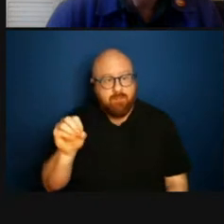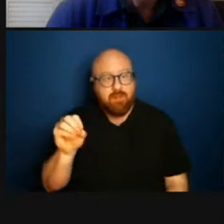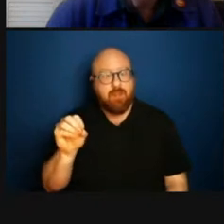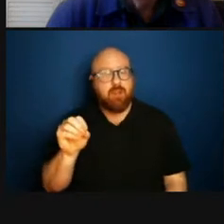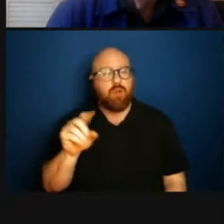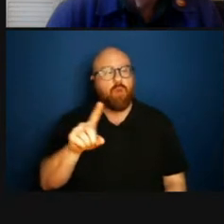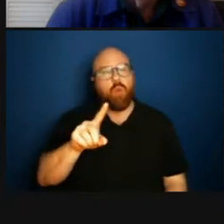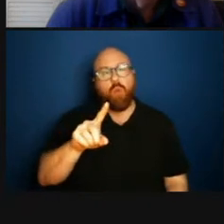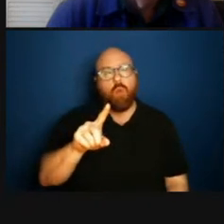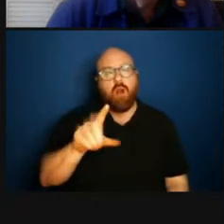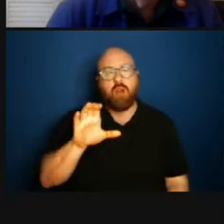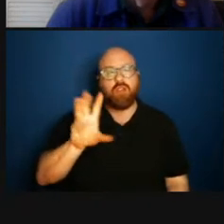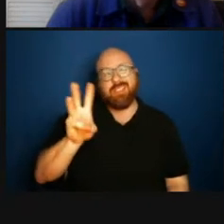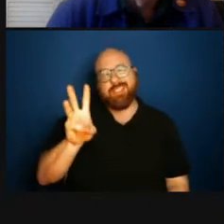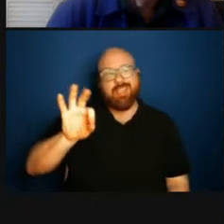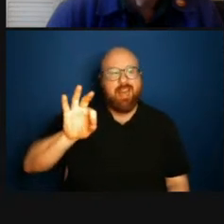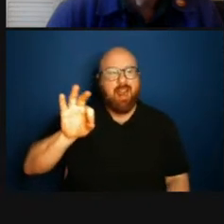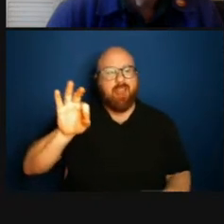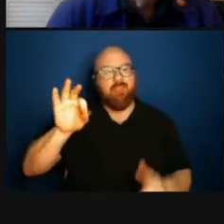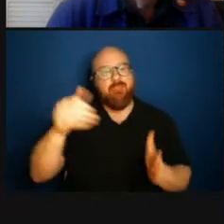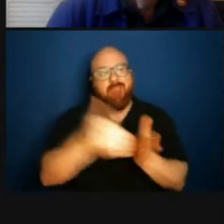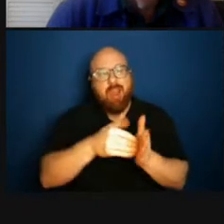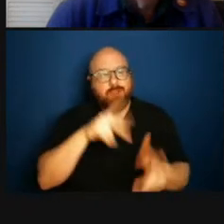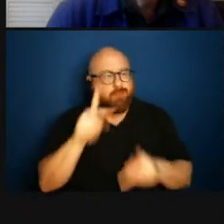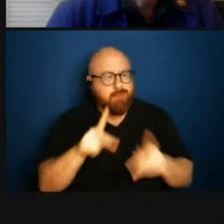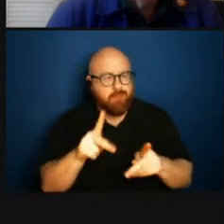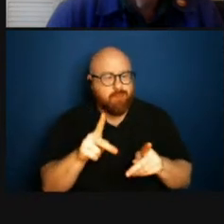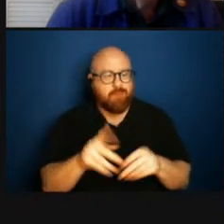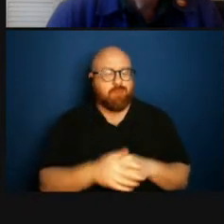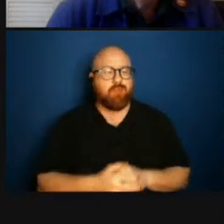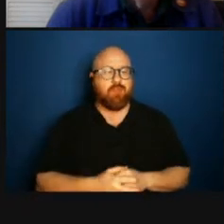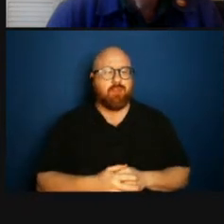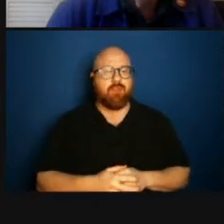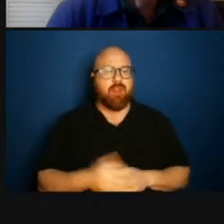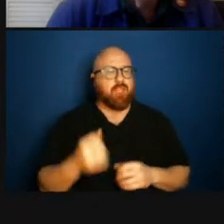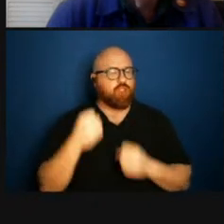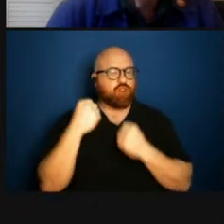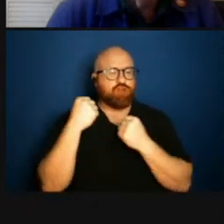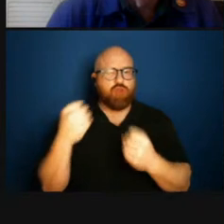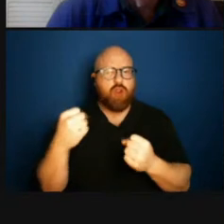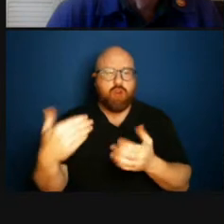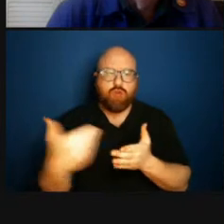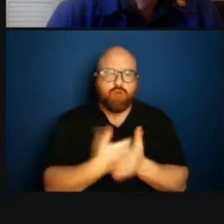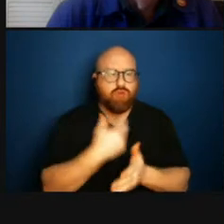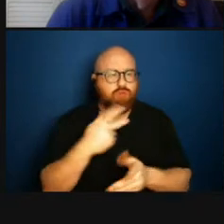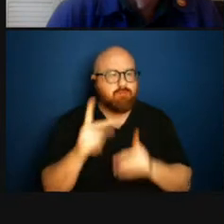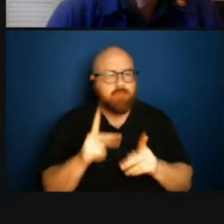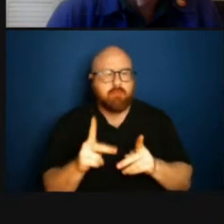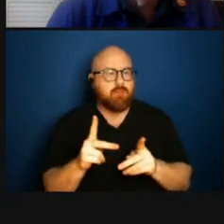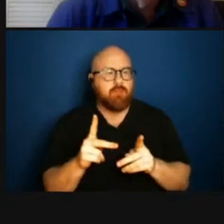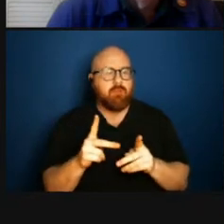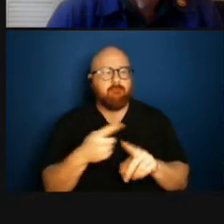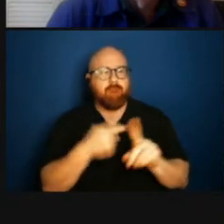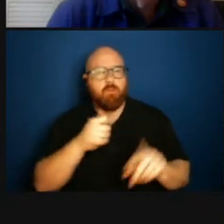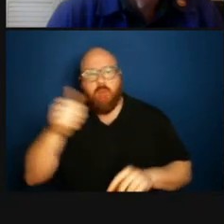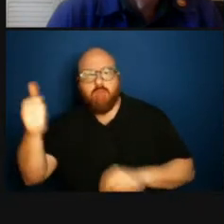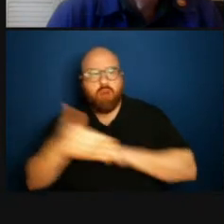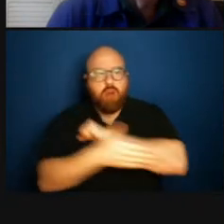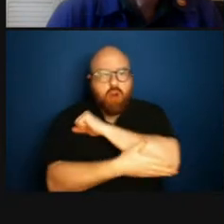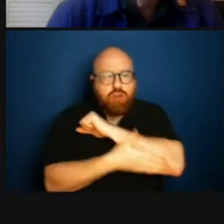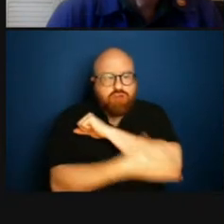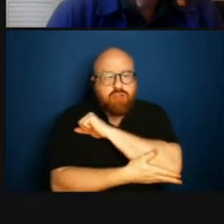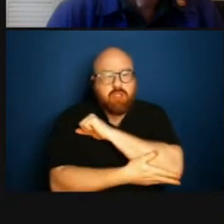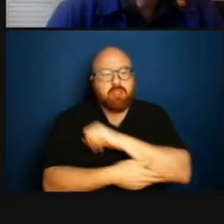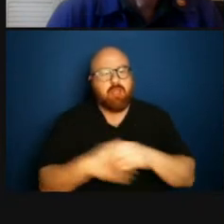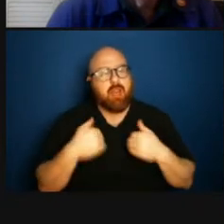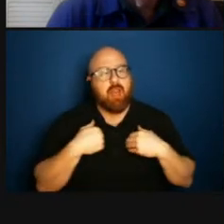169,000 strong and growing quickly. It had a strong new population of immigrants, and it had a mix of 10 free